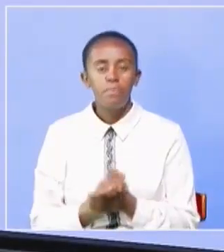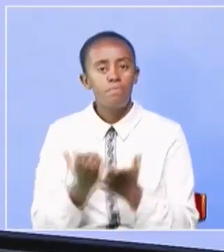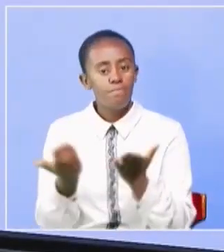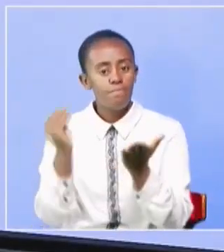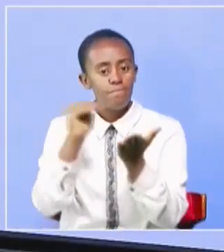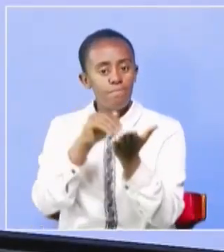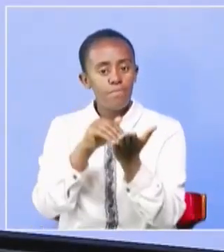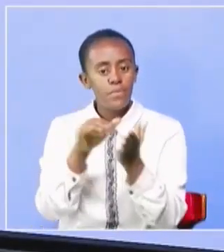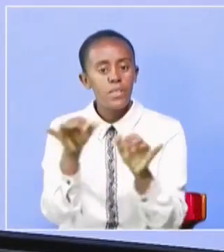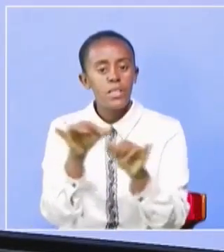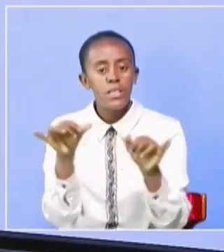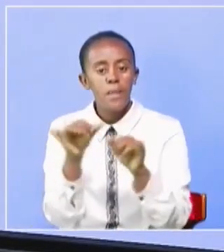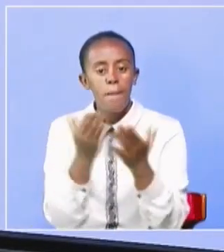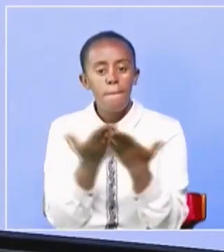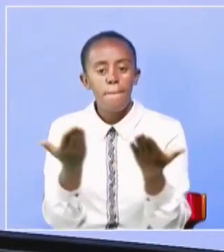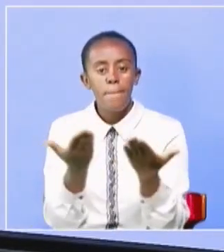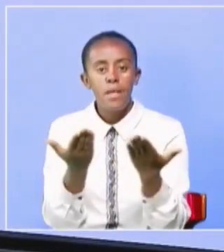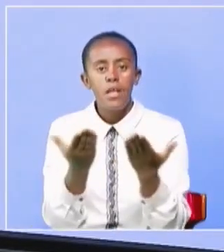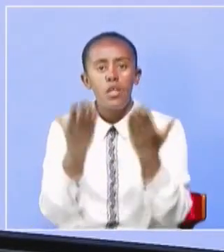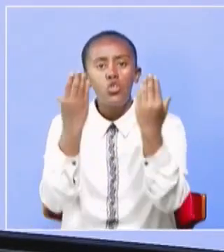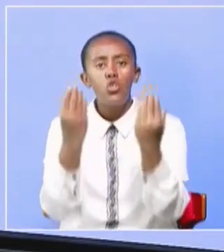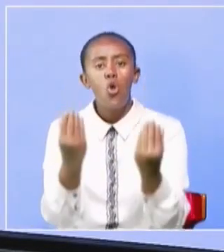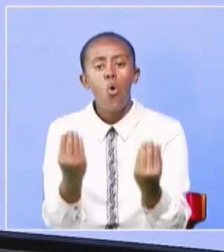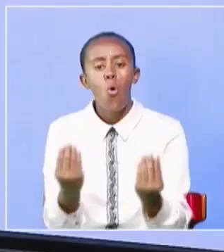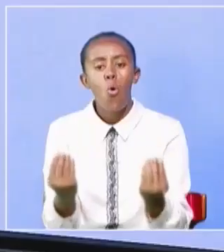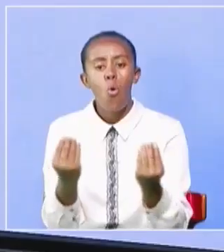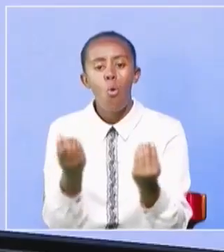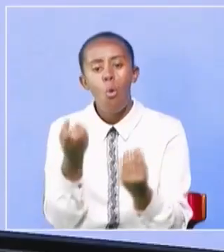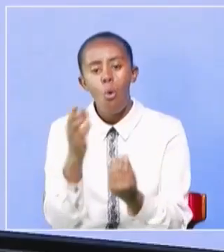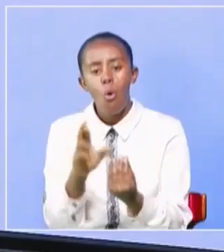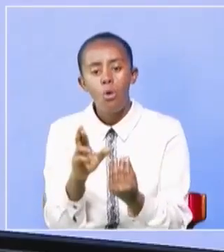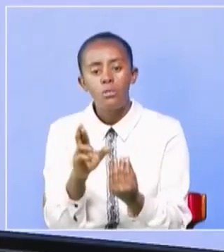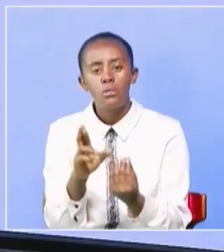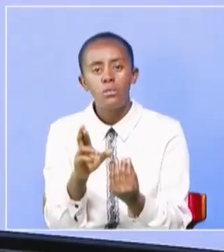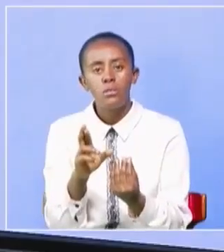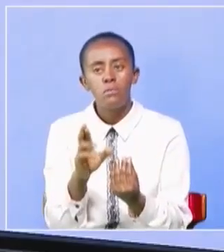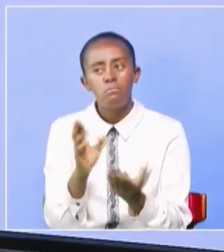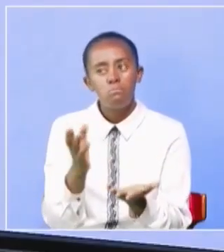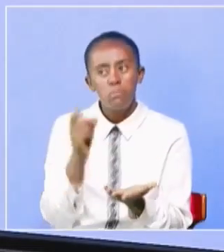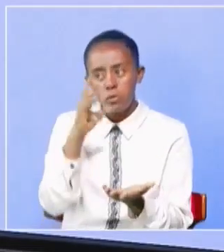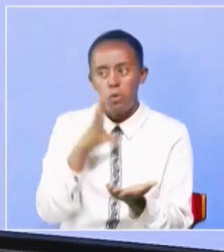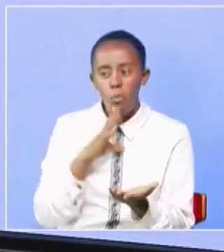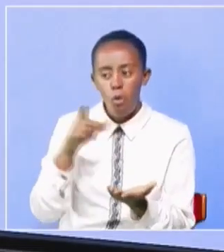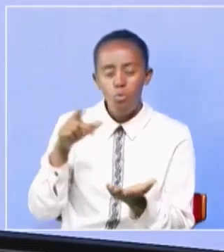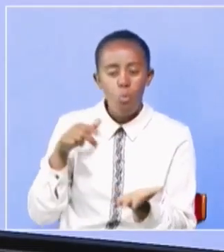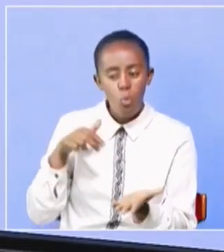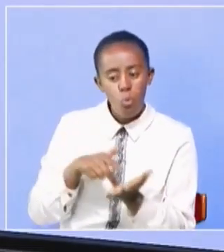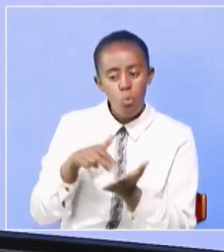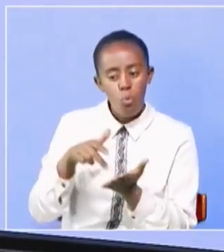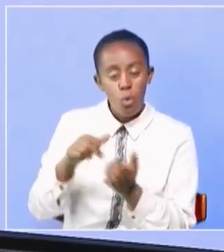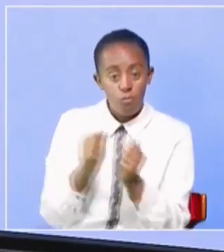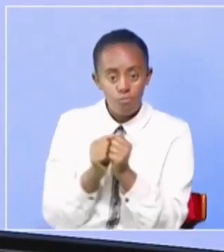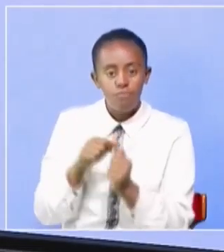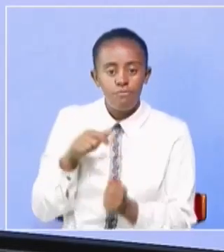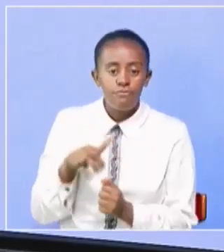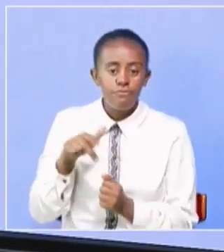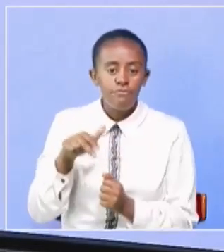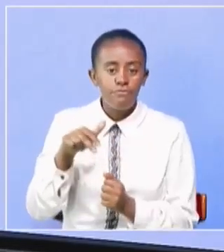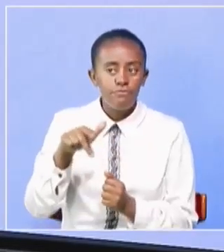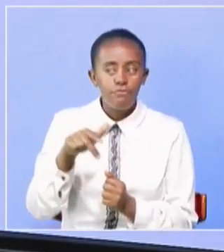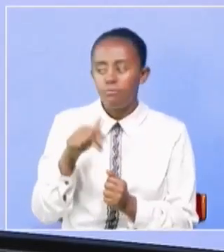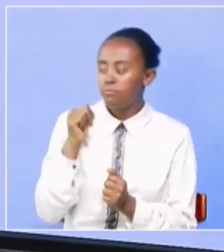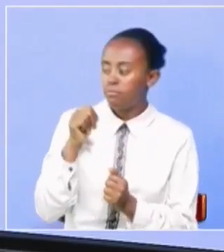Again, the same thing, being slower, or if someone is walking with you and if you look back and